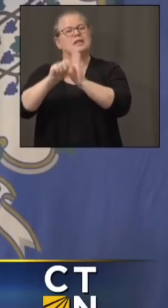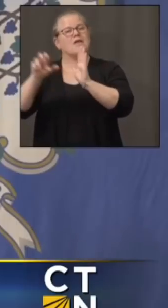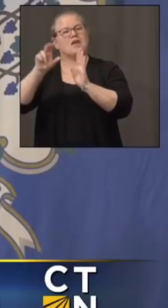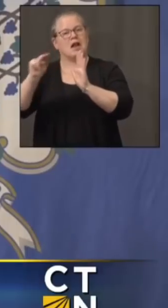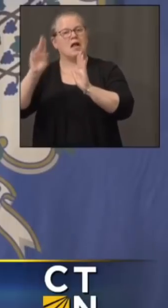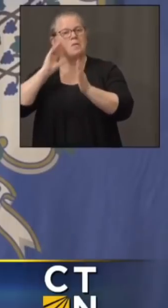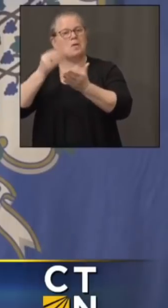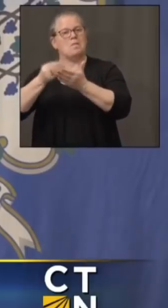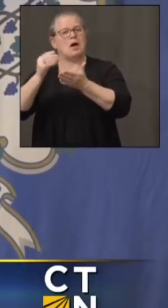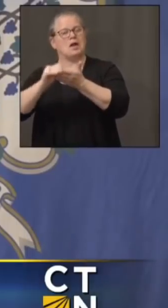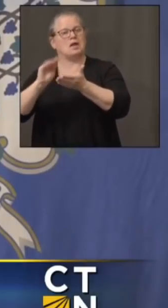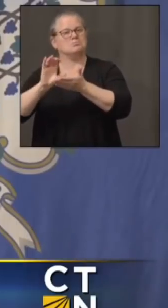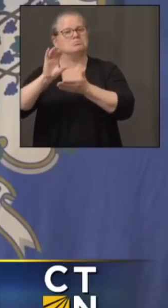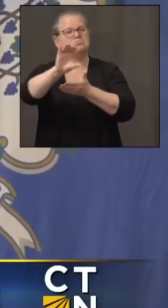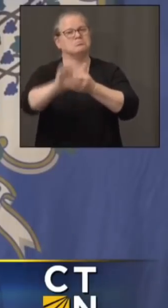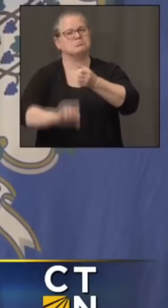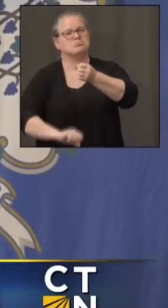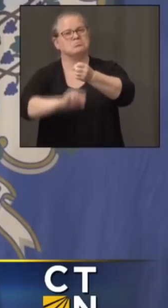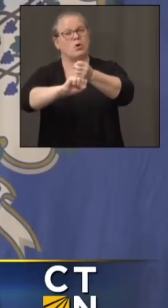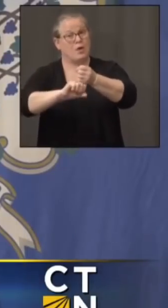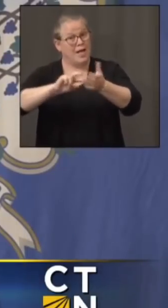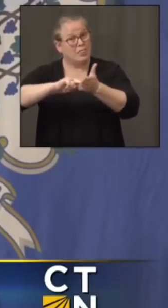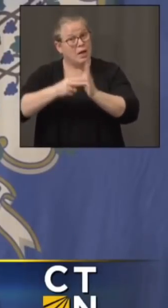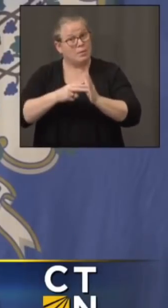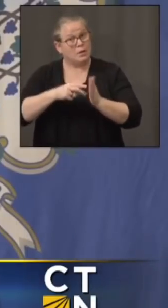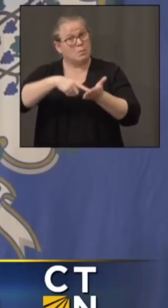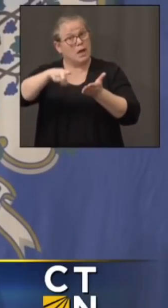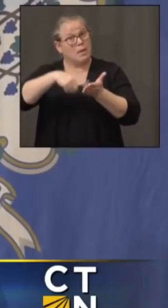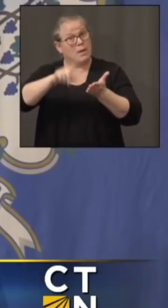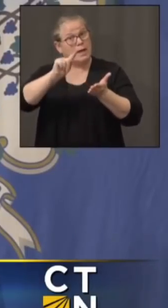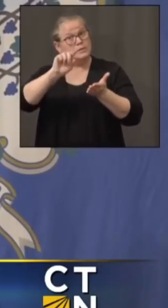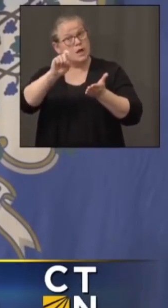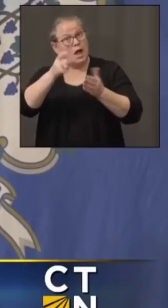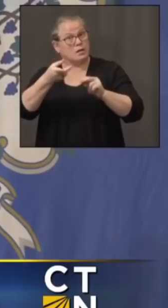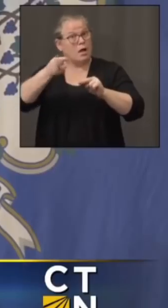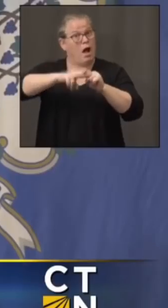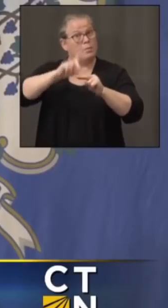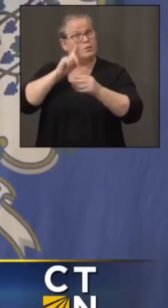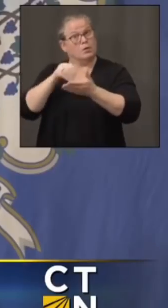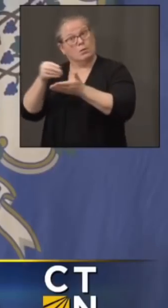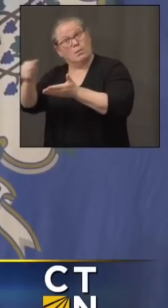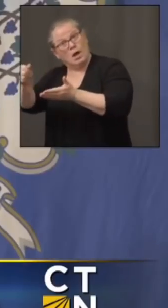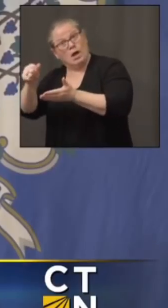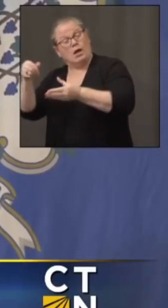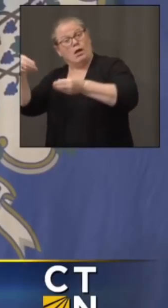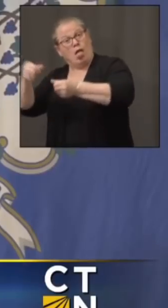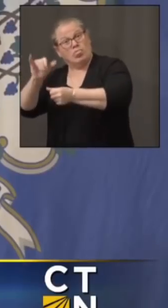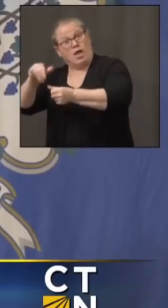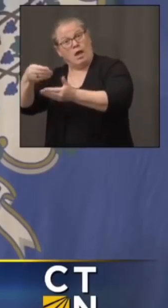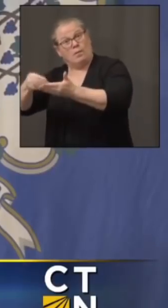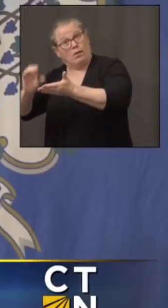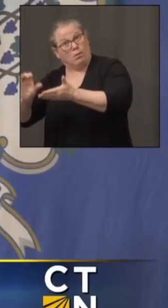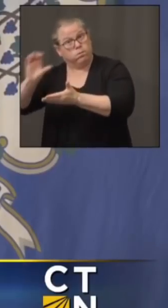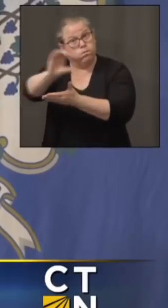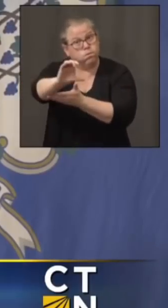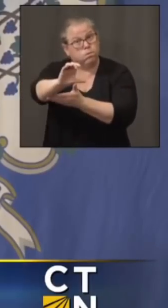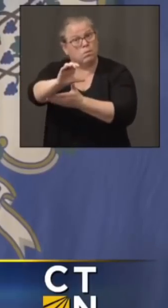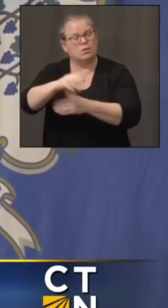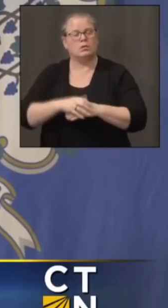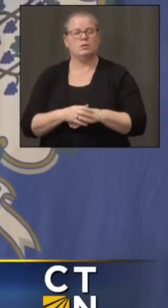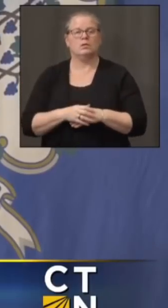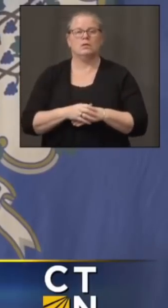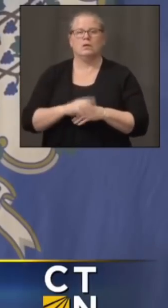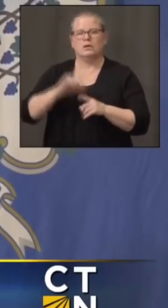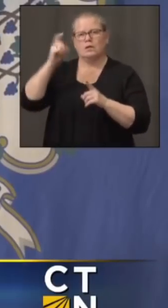Yeah, I don't want the taxpayers to be the backstop of anything, which suggests why it has to be incredibly